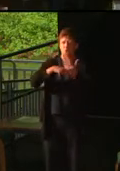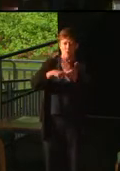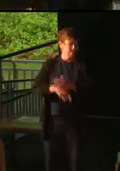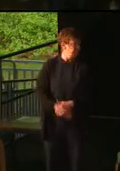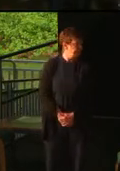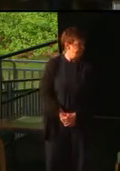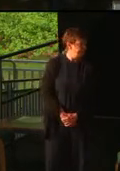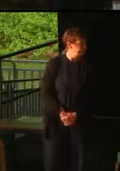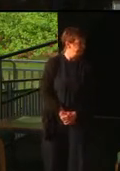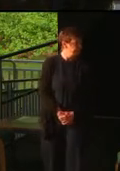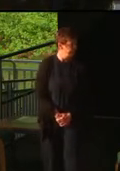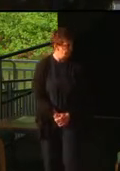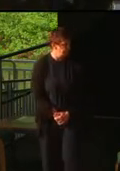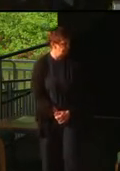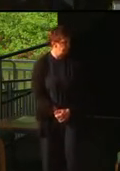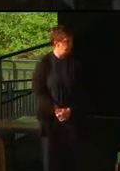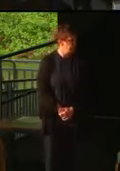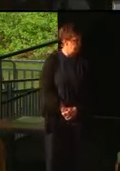Emma?